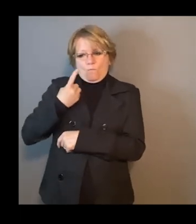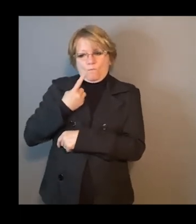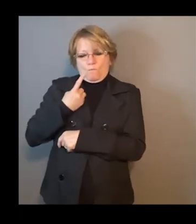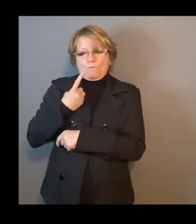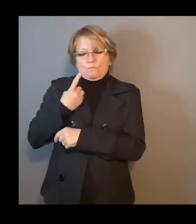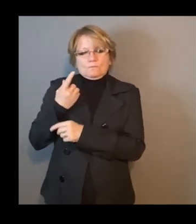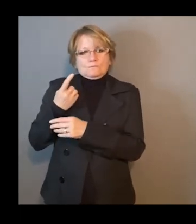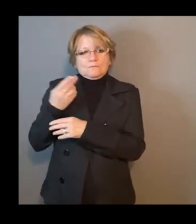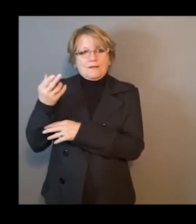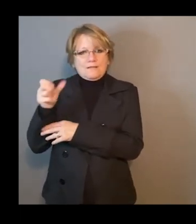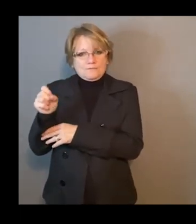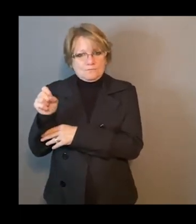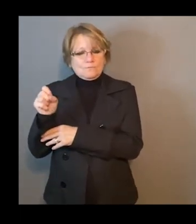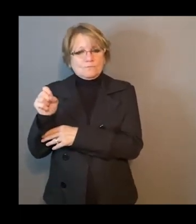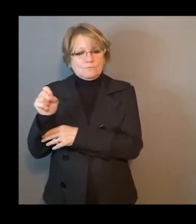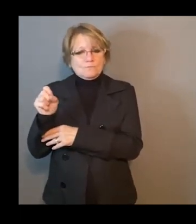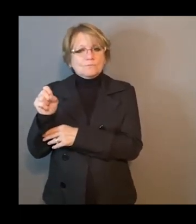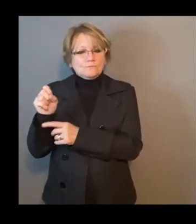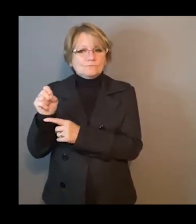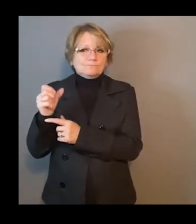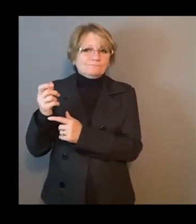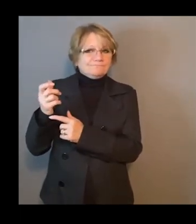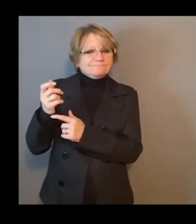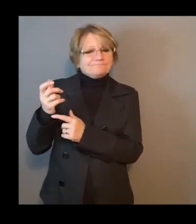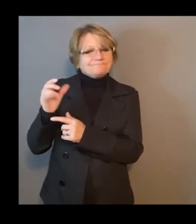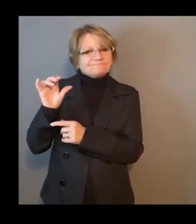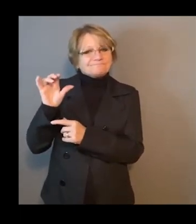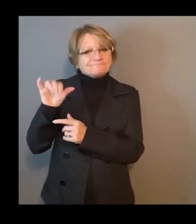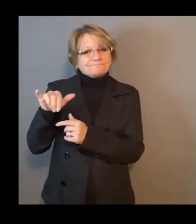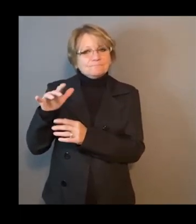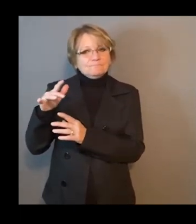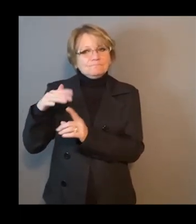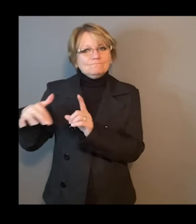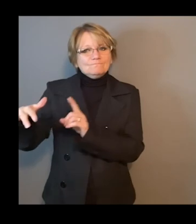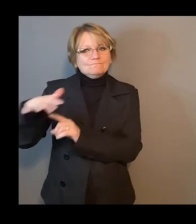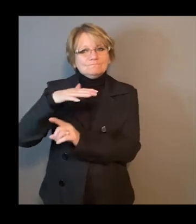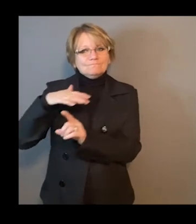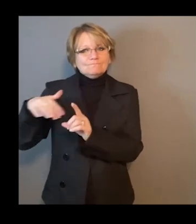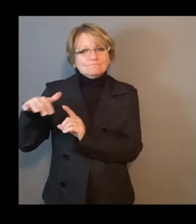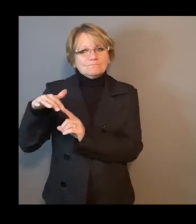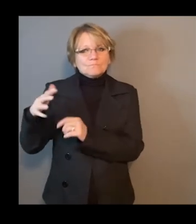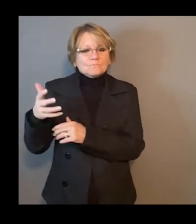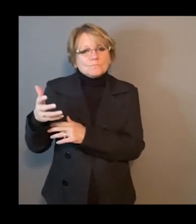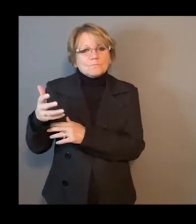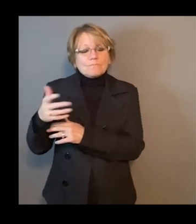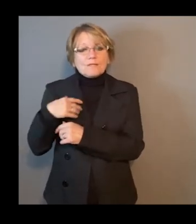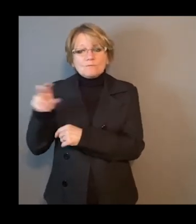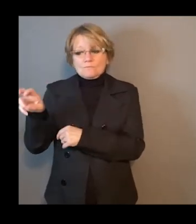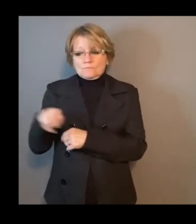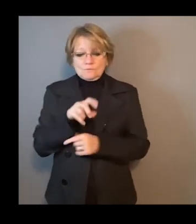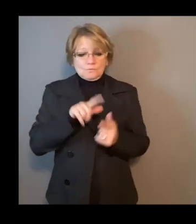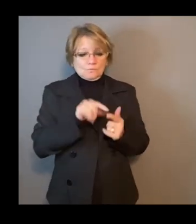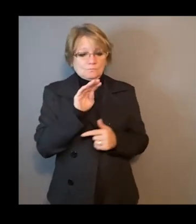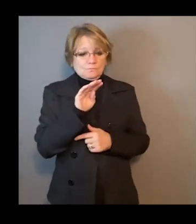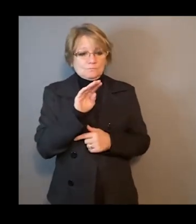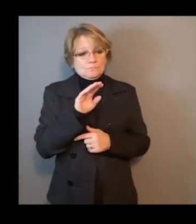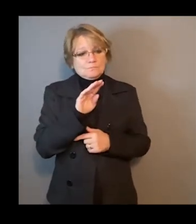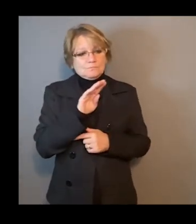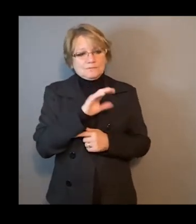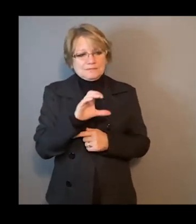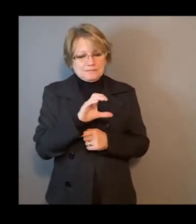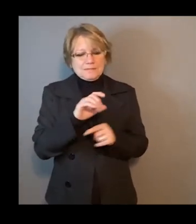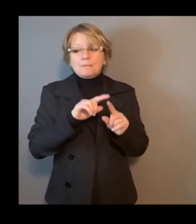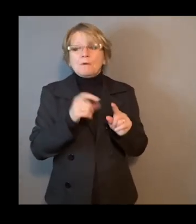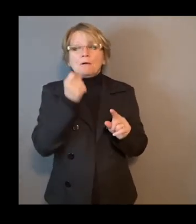shell. You know what I mean? Because of me. So on the basketball team at